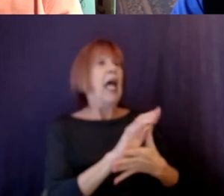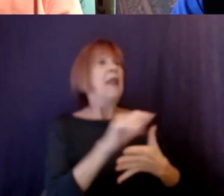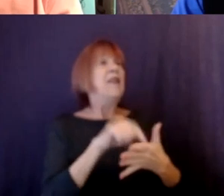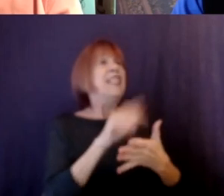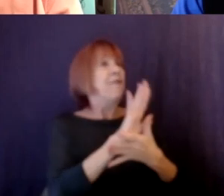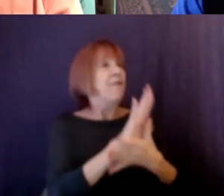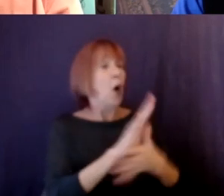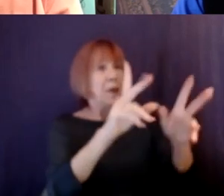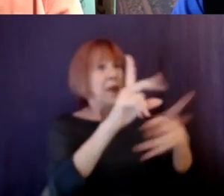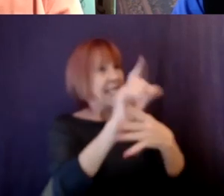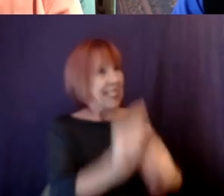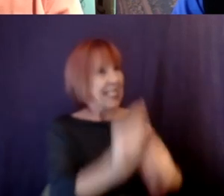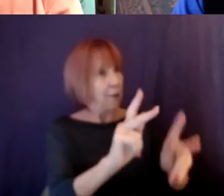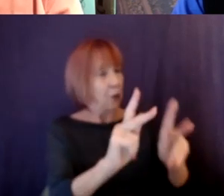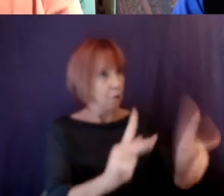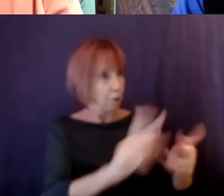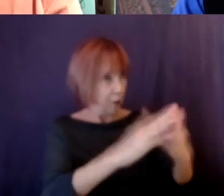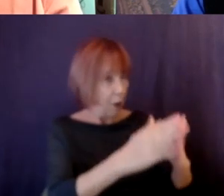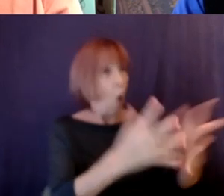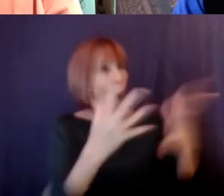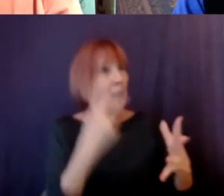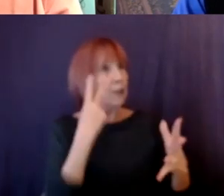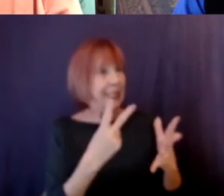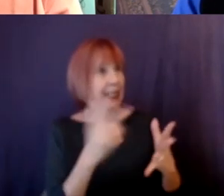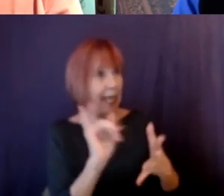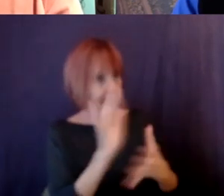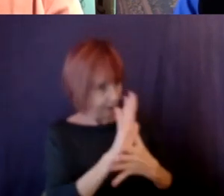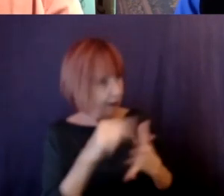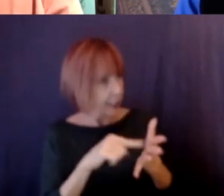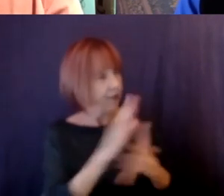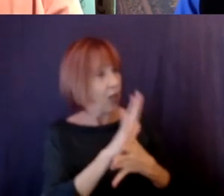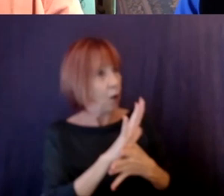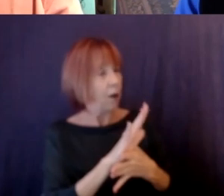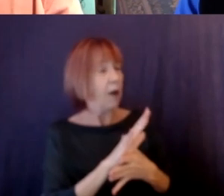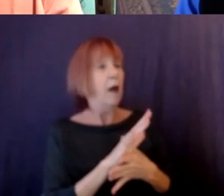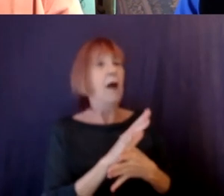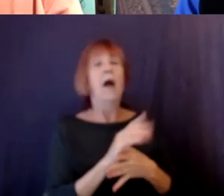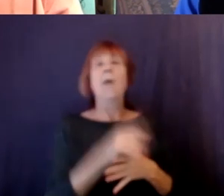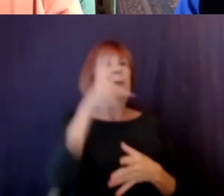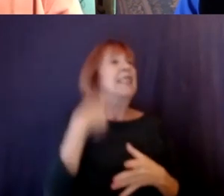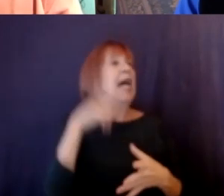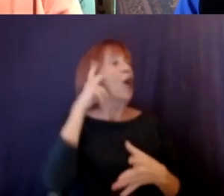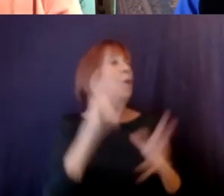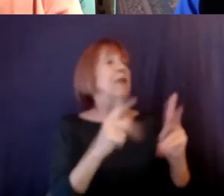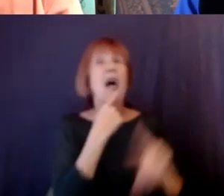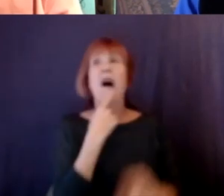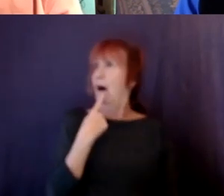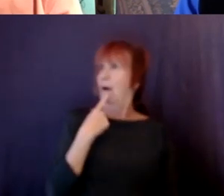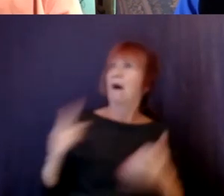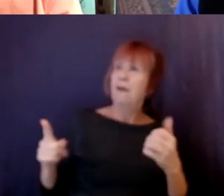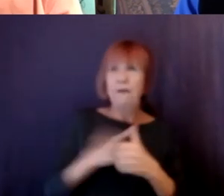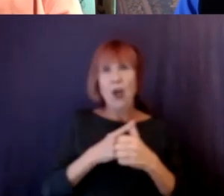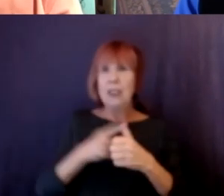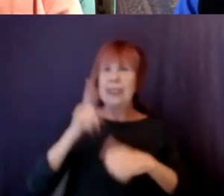Yeah. That we're getting comments from people like, for the first time in my life, I now feel knowable.